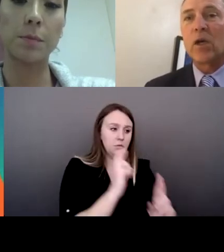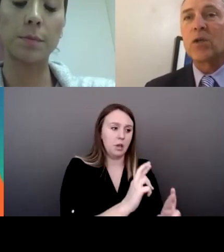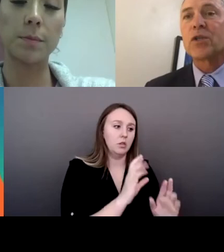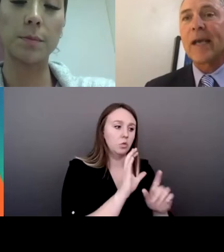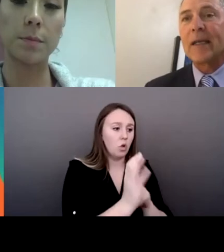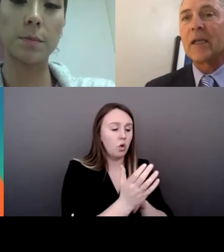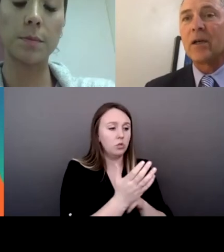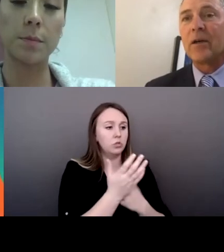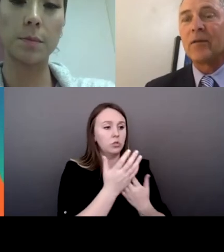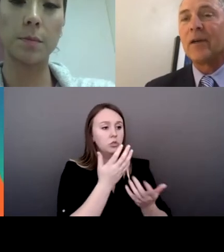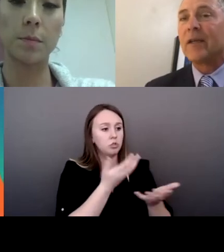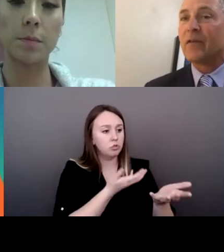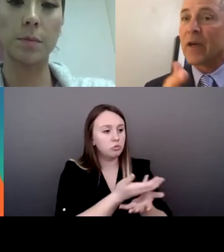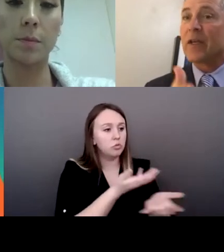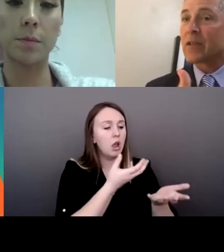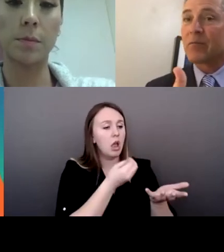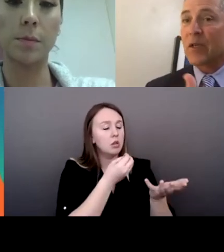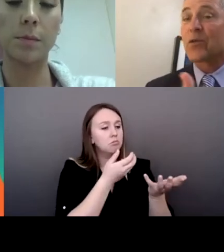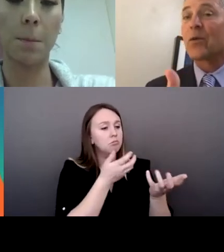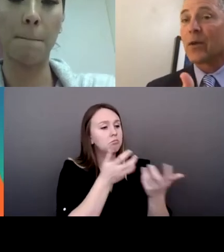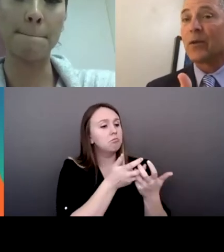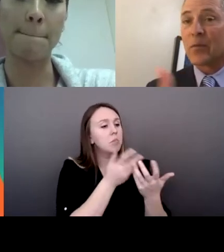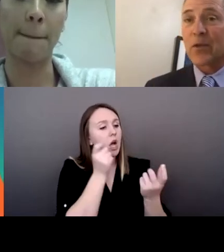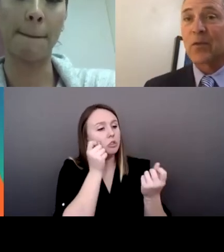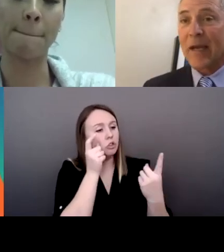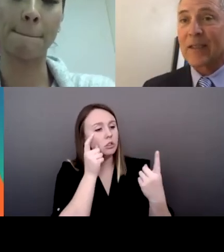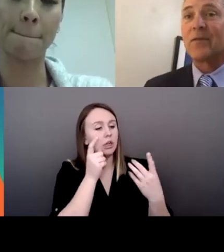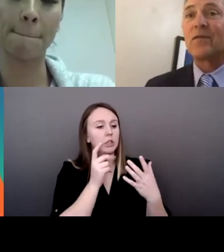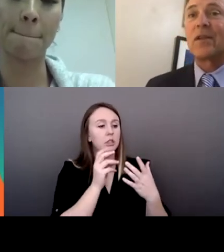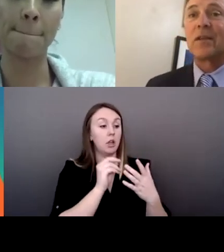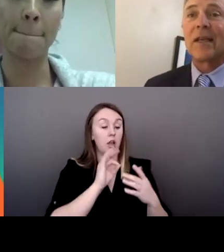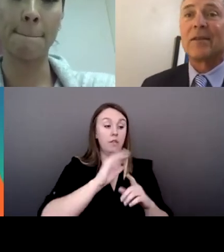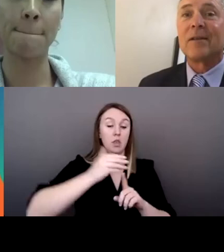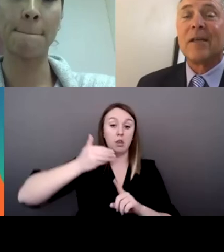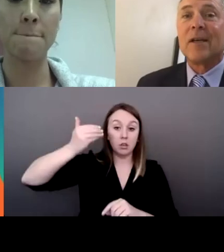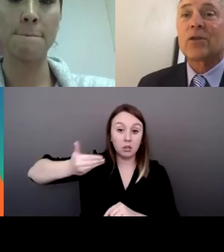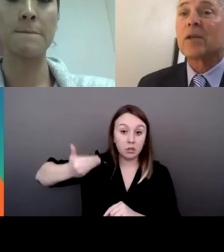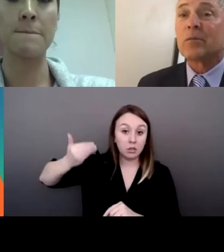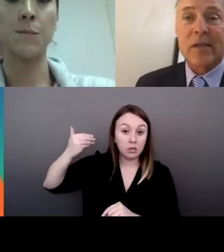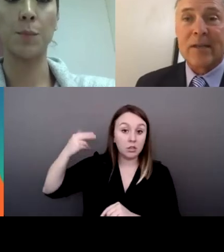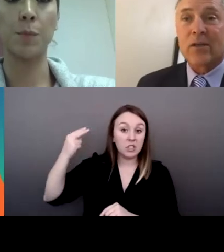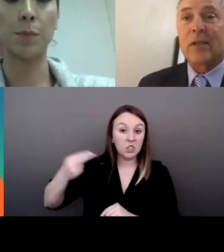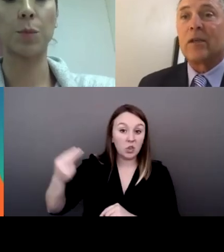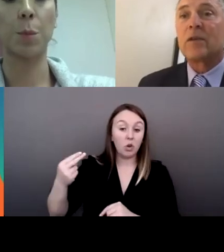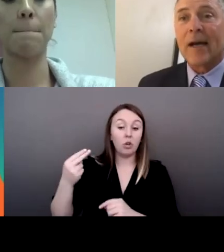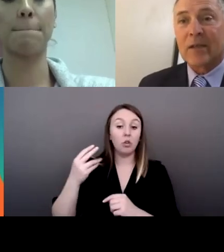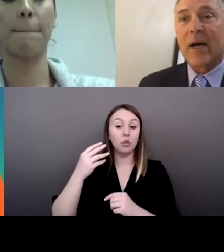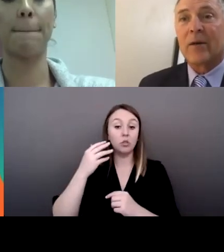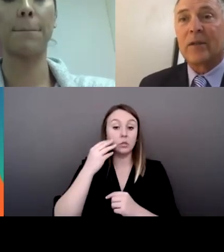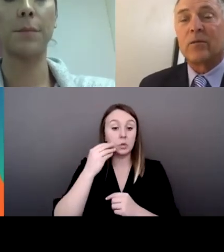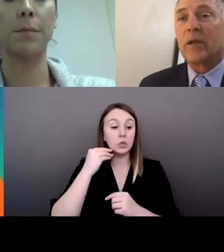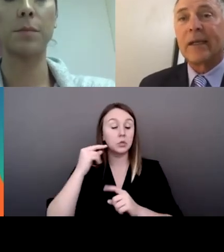having an understanding of the various historical perspectives and circumstances that you've